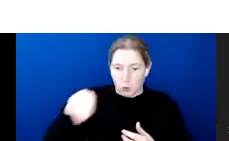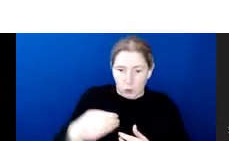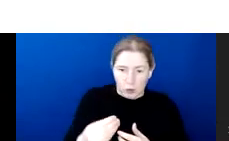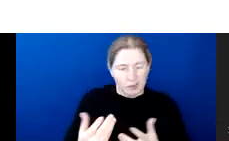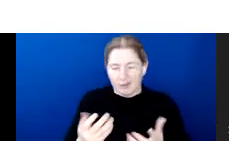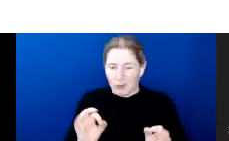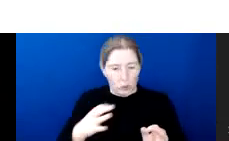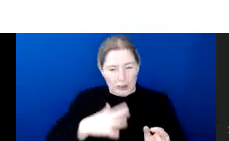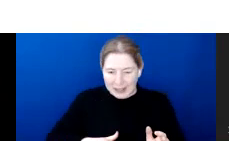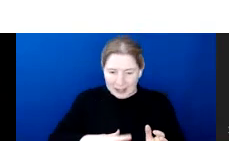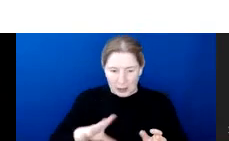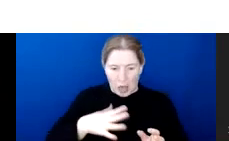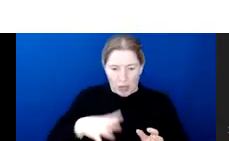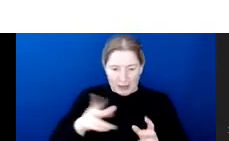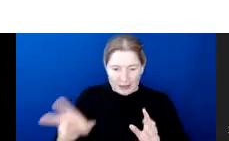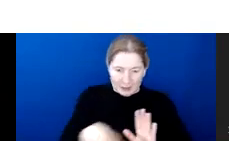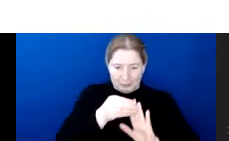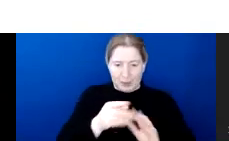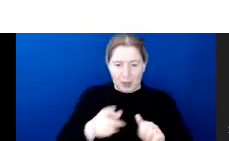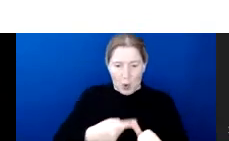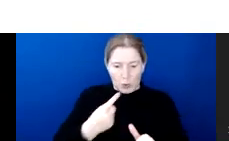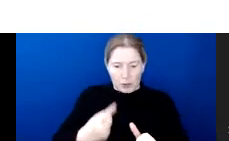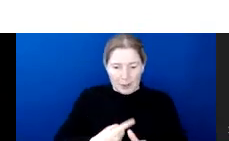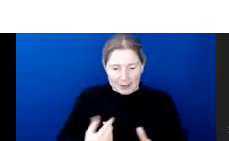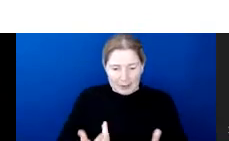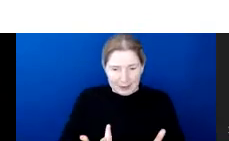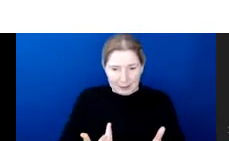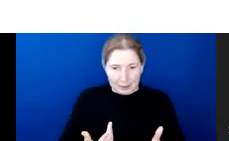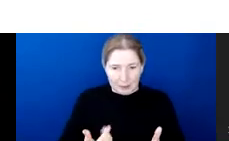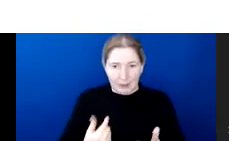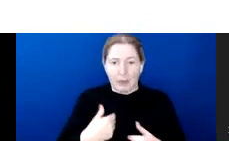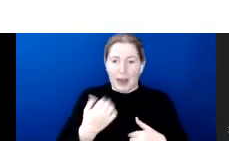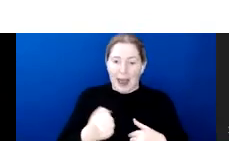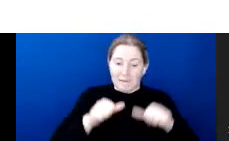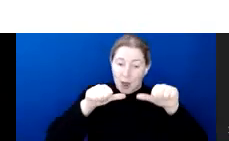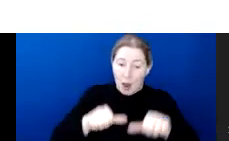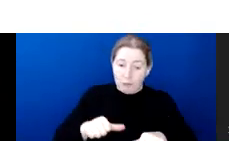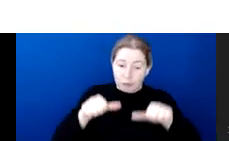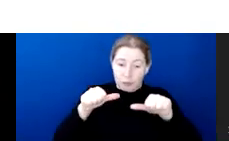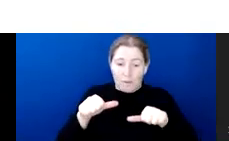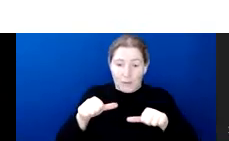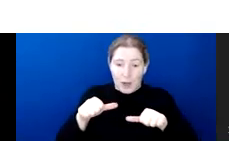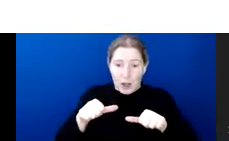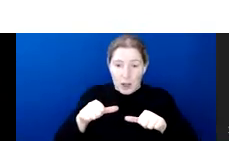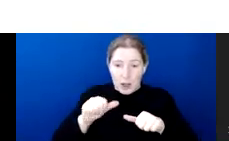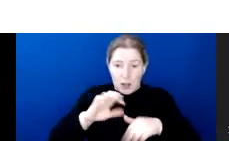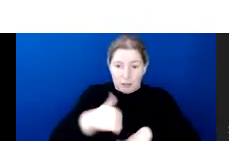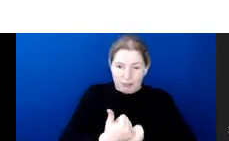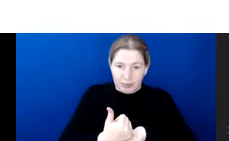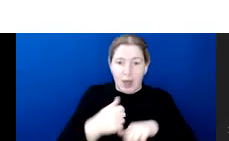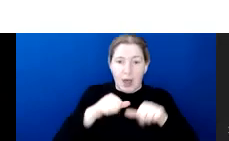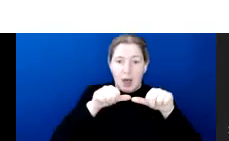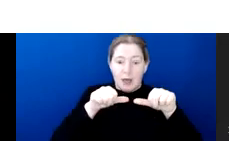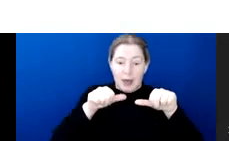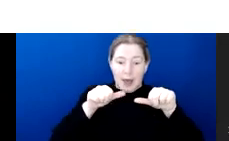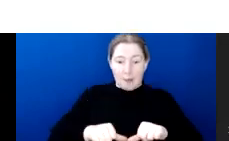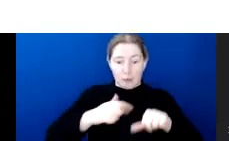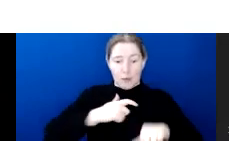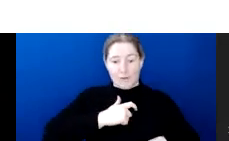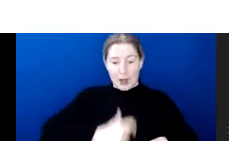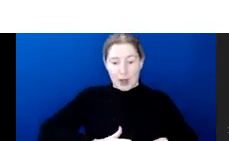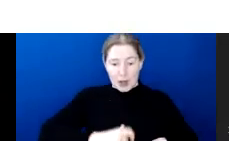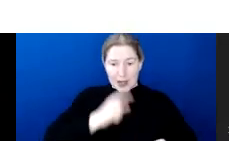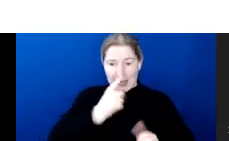We have the approver in the flow as well, and the approver can access Business Central and approve documents from